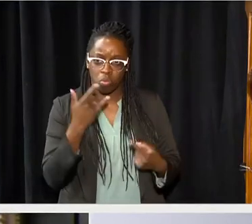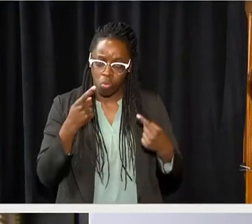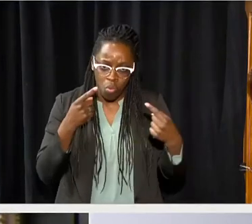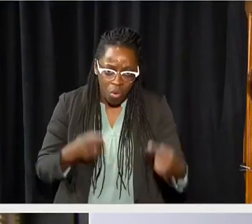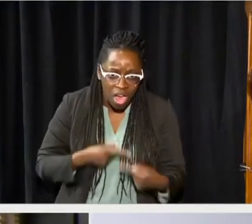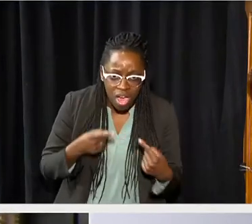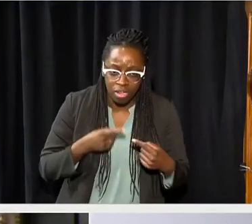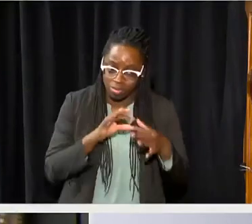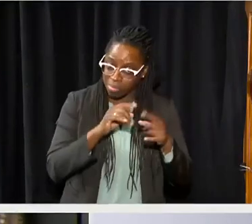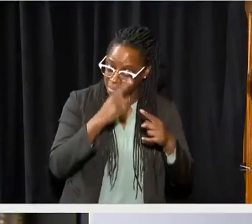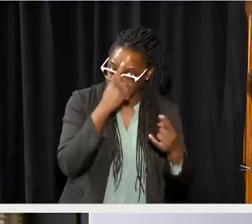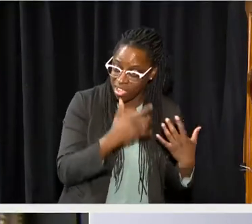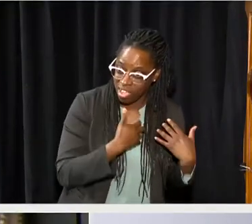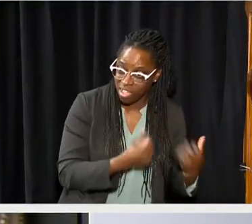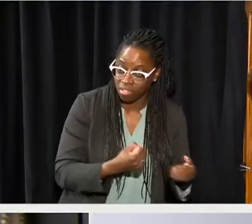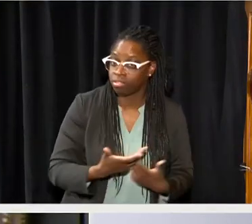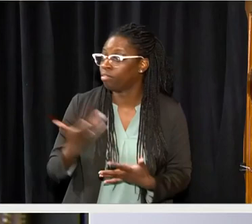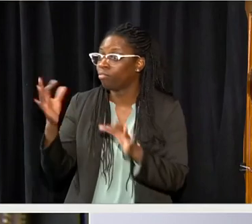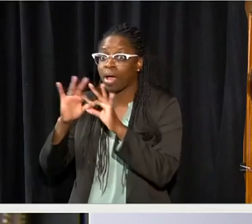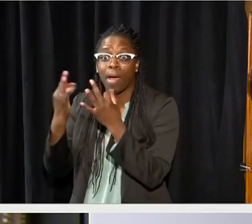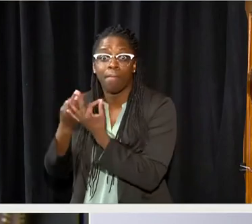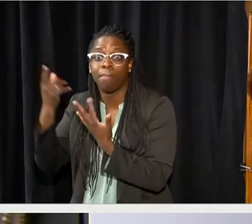stressing parents and straining families. And we have